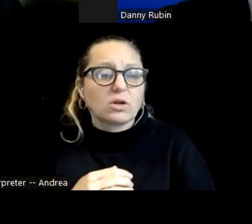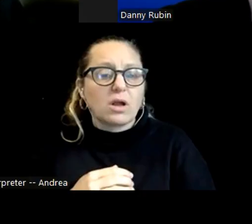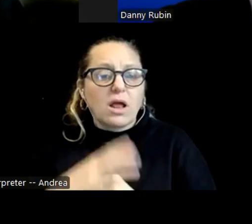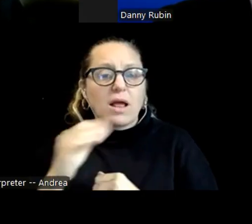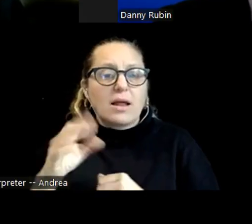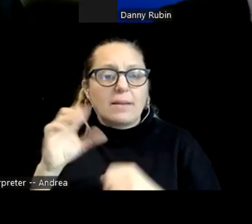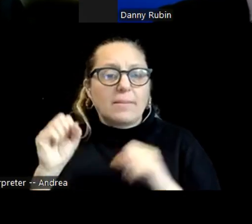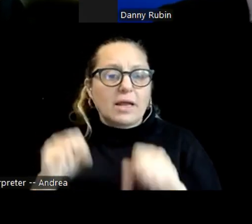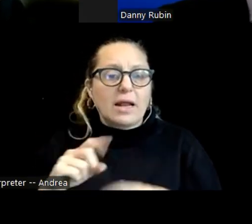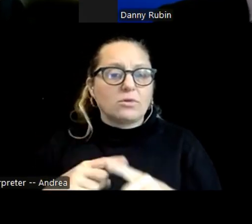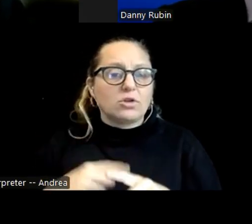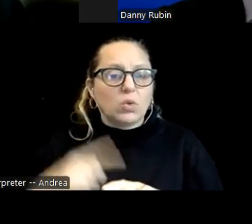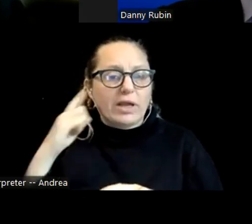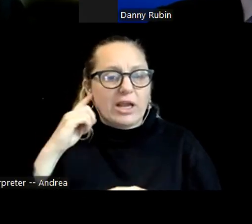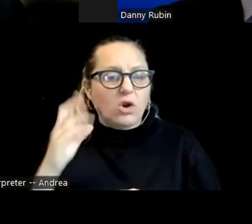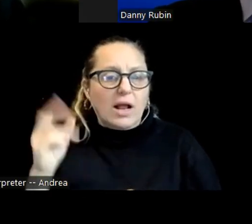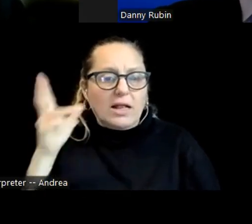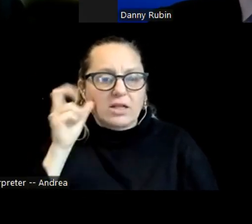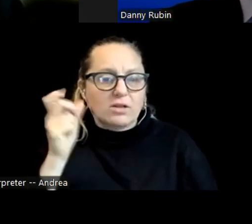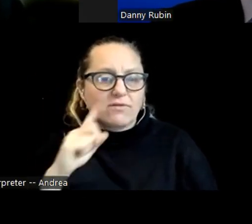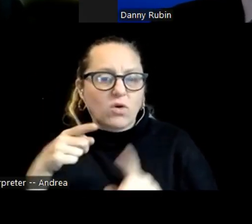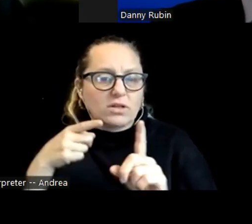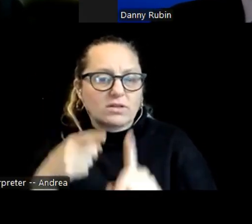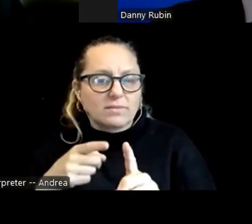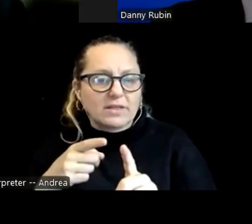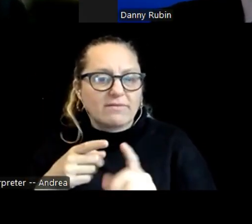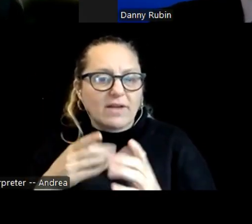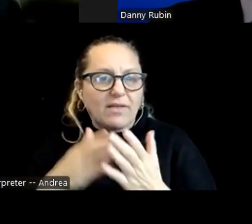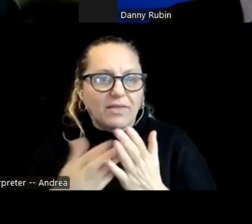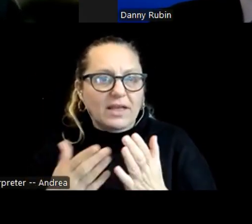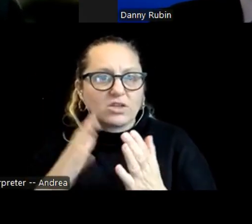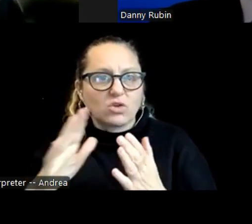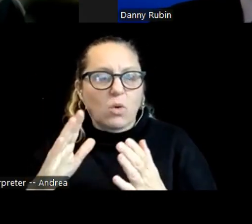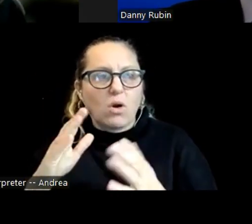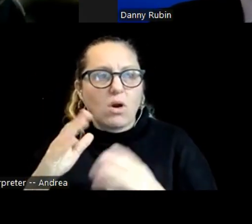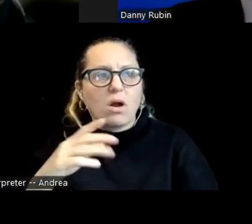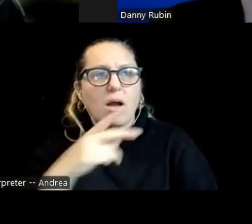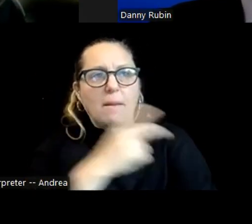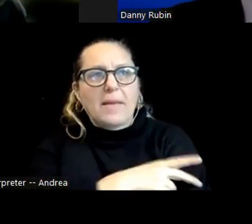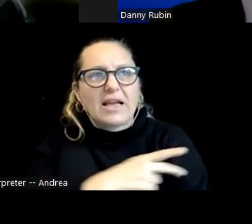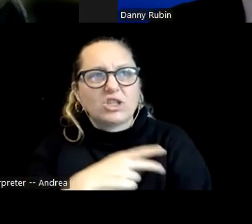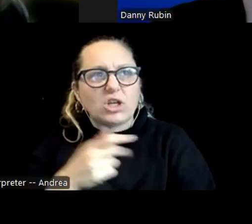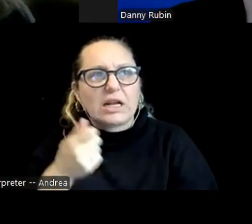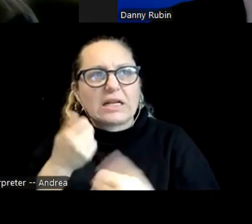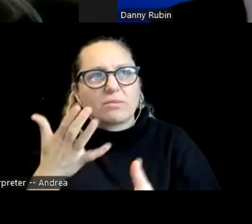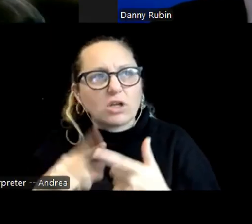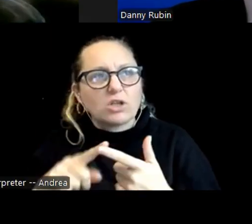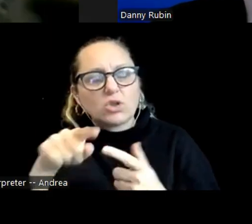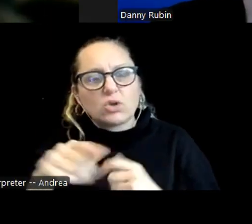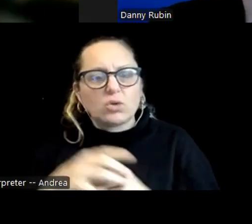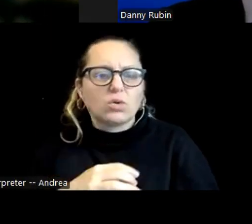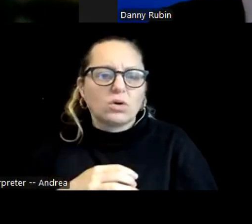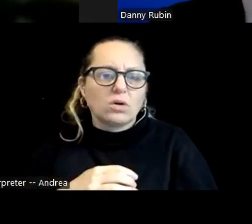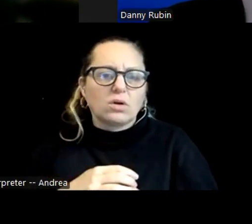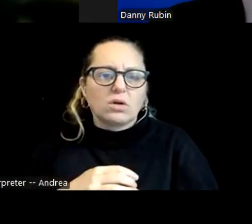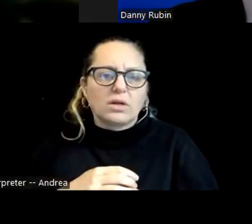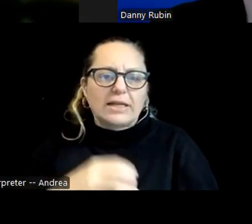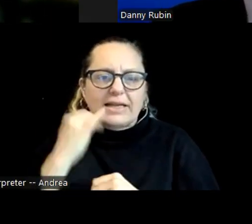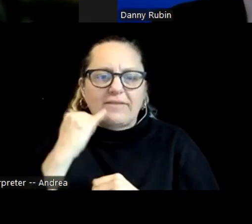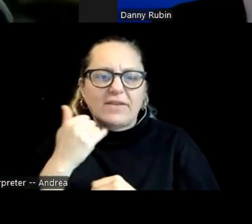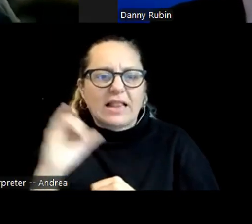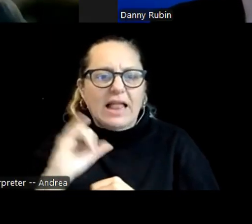able to hear and listen for certain things that your patient is expressing to you. So if it's anything